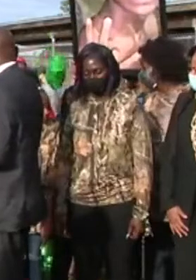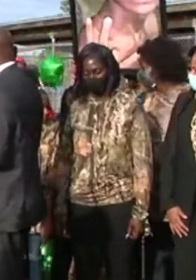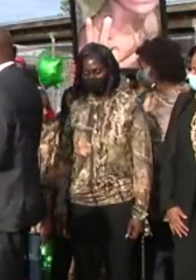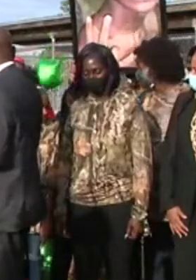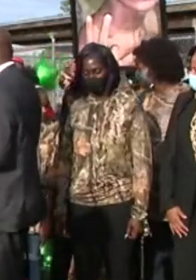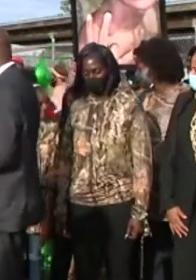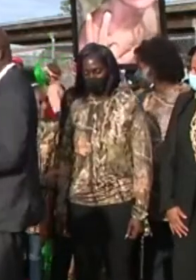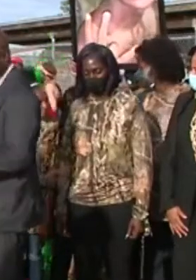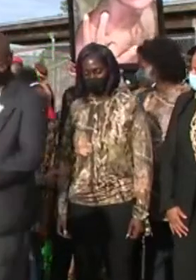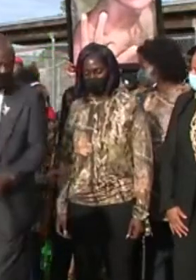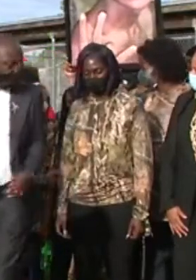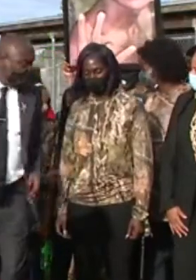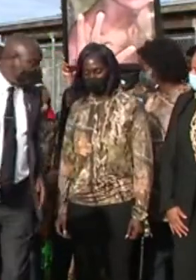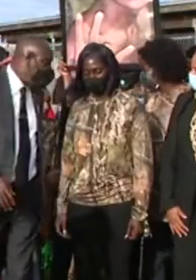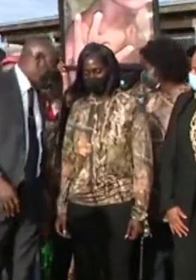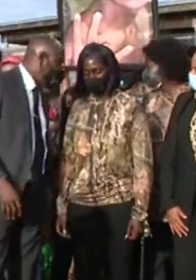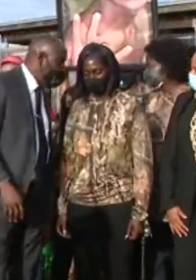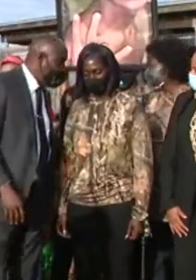can